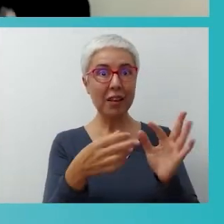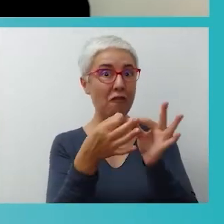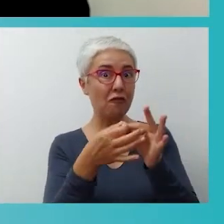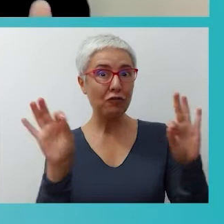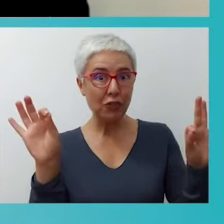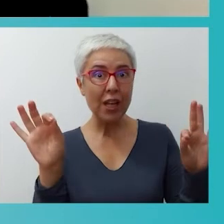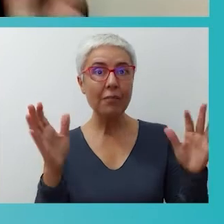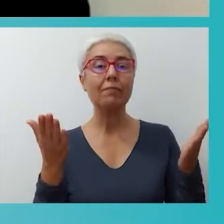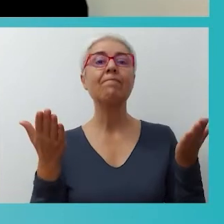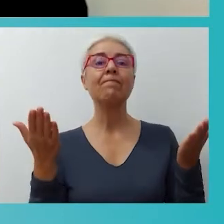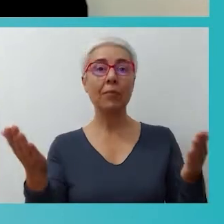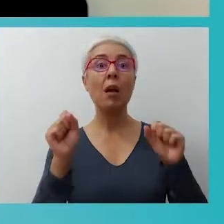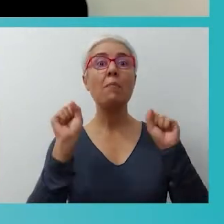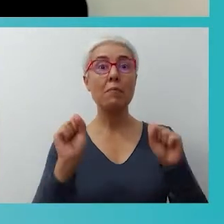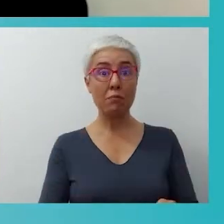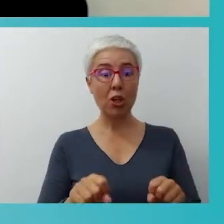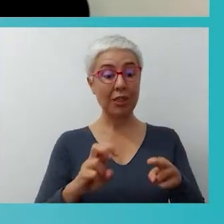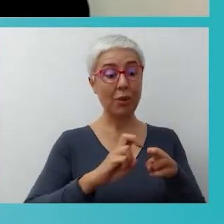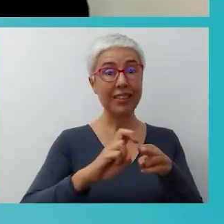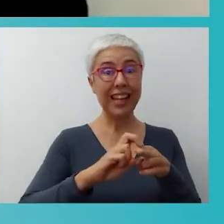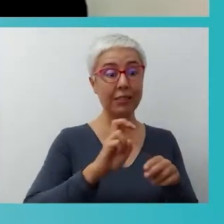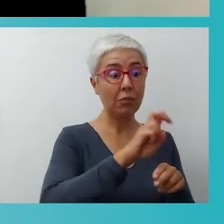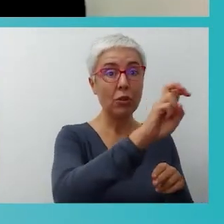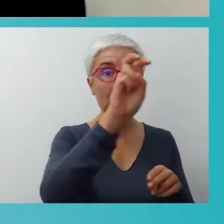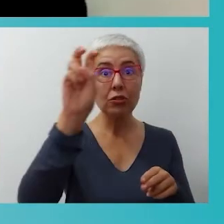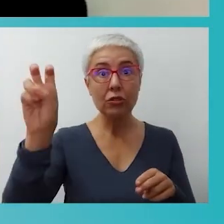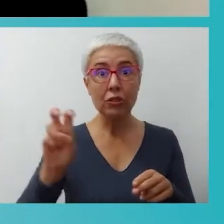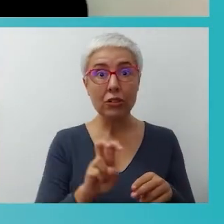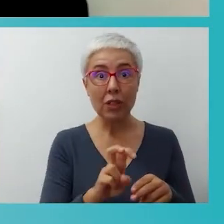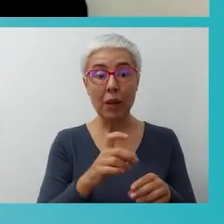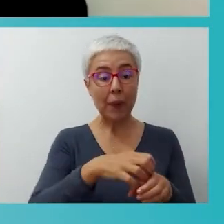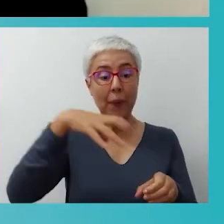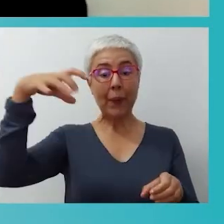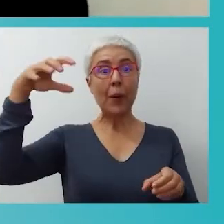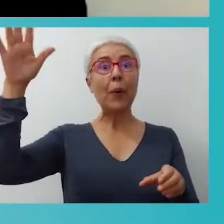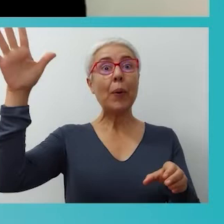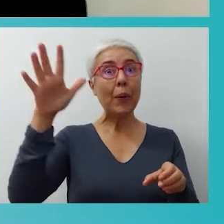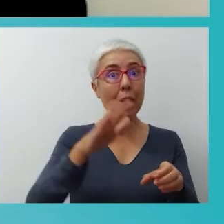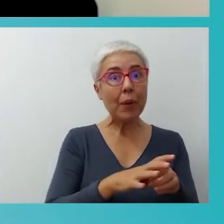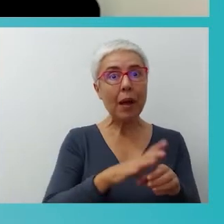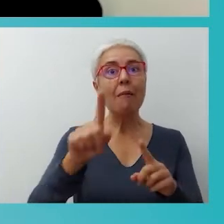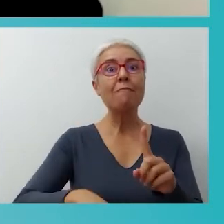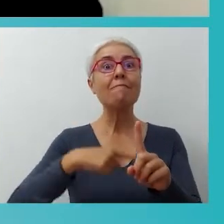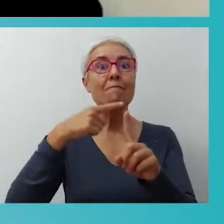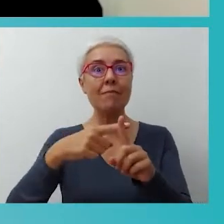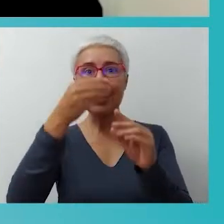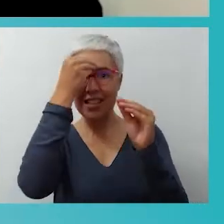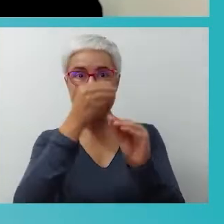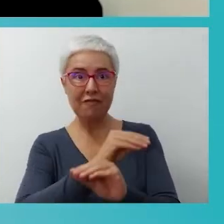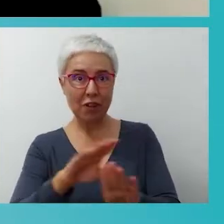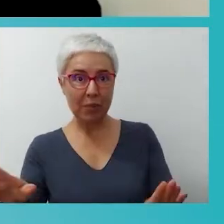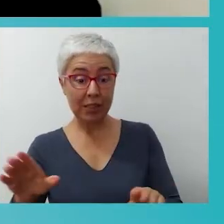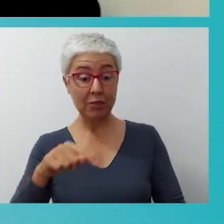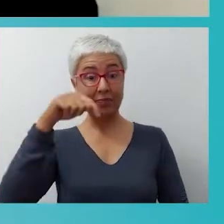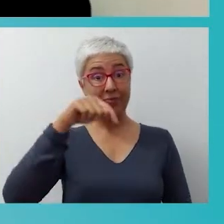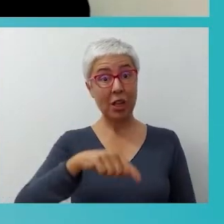powerful motivation too. Promote sustainable mobility, but also powerful data that we provide to city councils, like the City Council of Barcelona, one